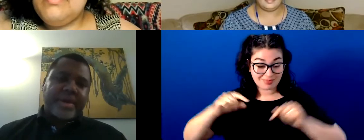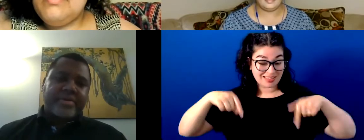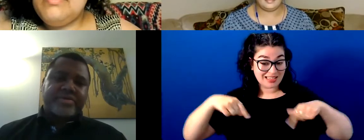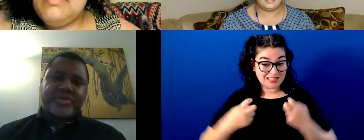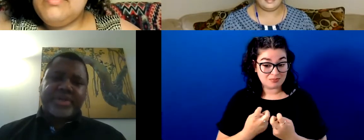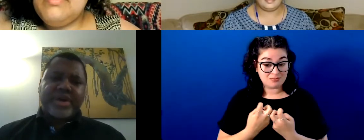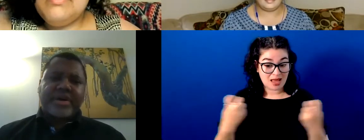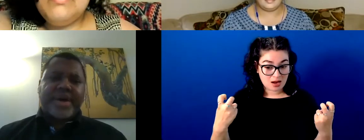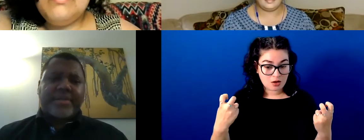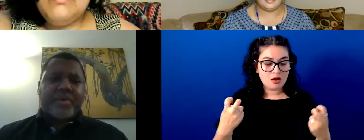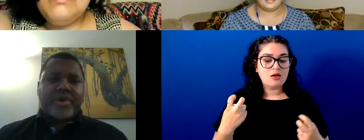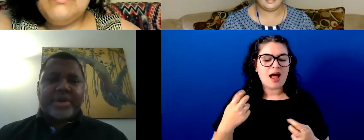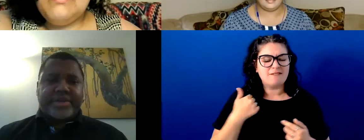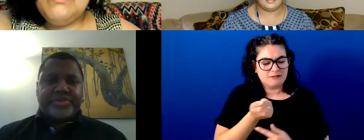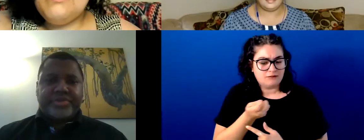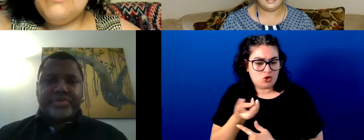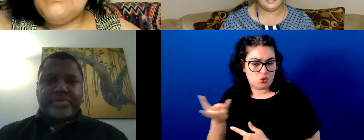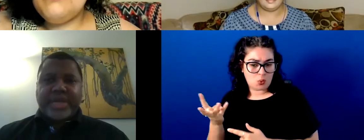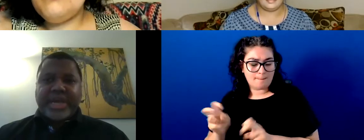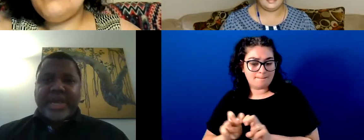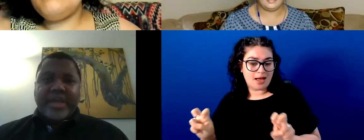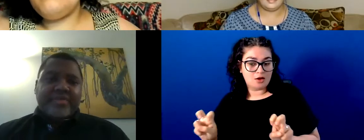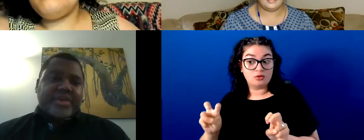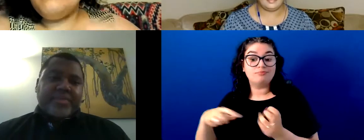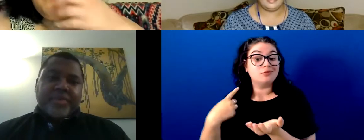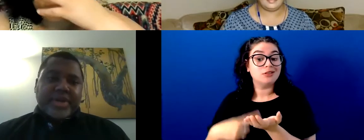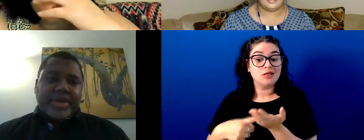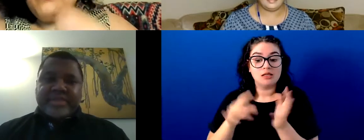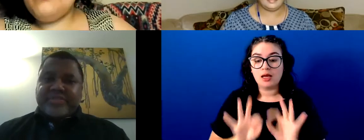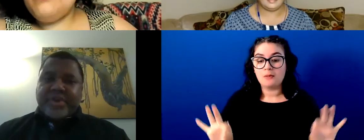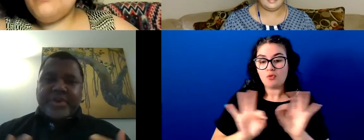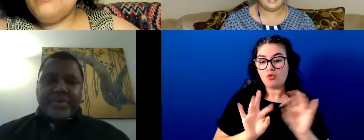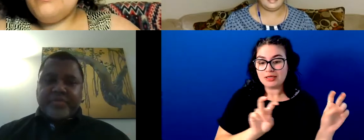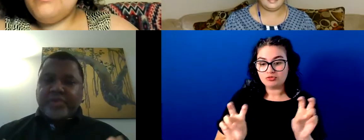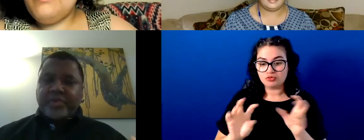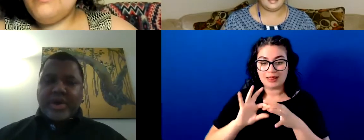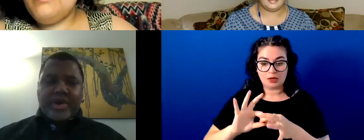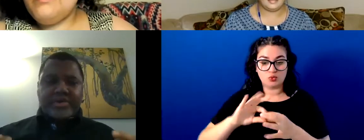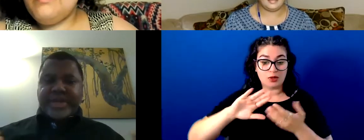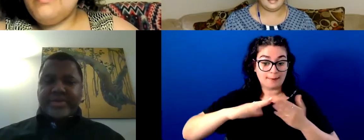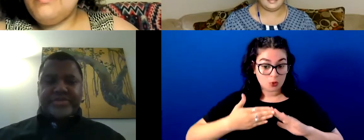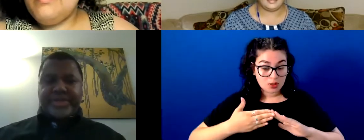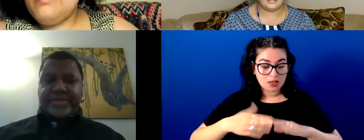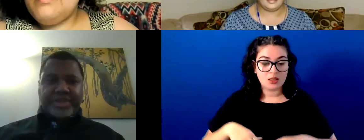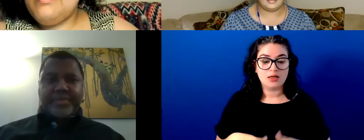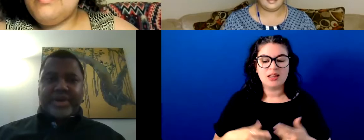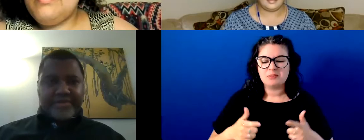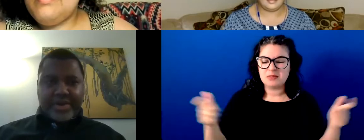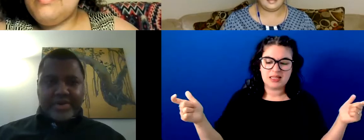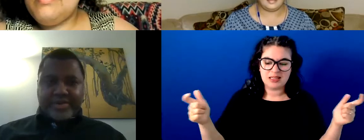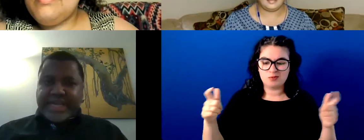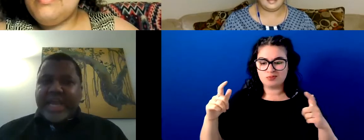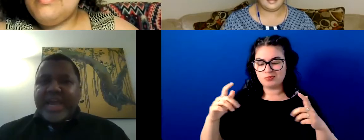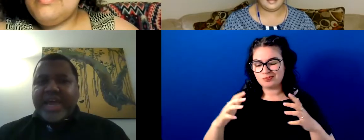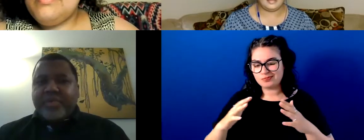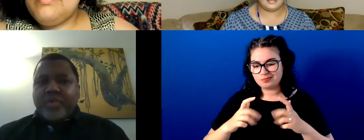of panels to really talk about important issues in the community and this very beautiful, large, heterogeneous community of